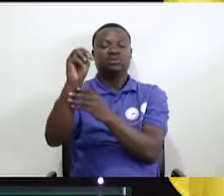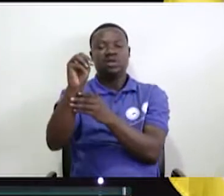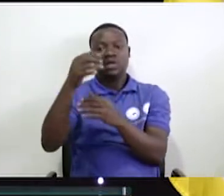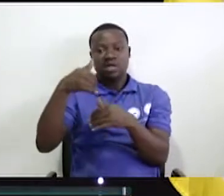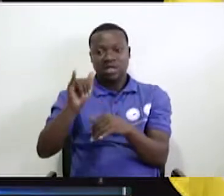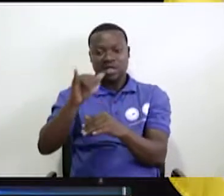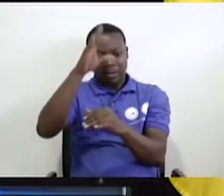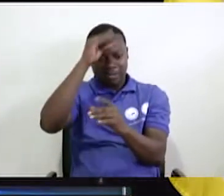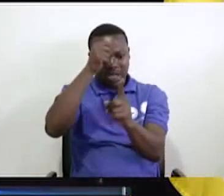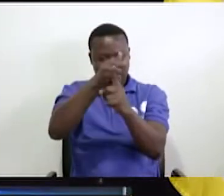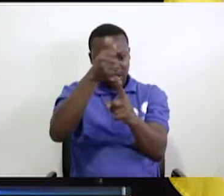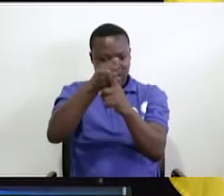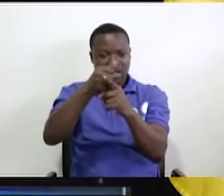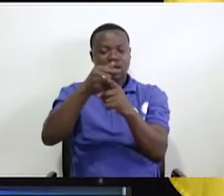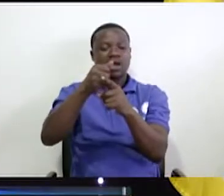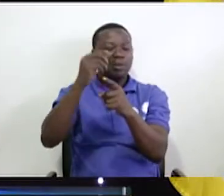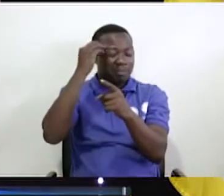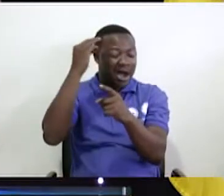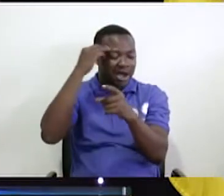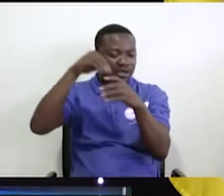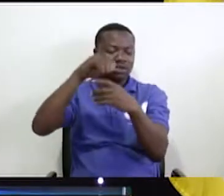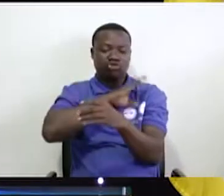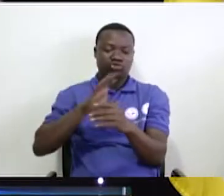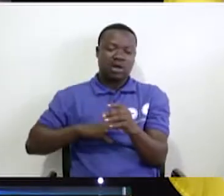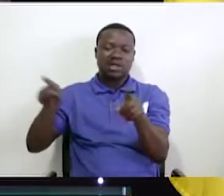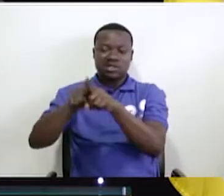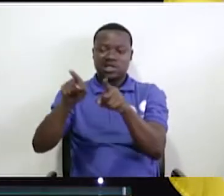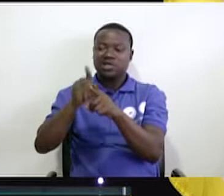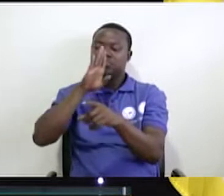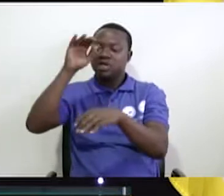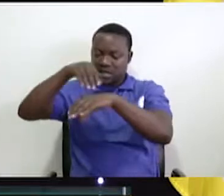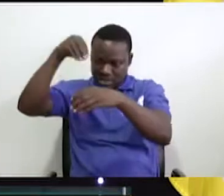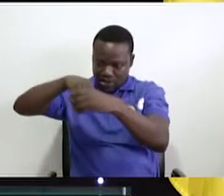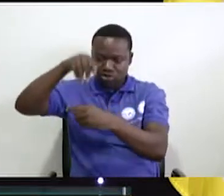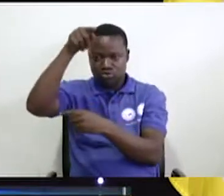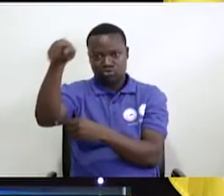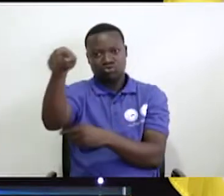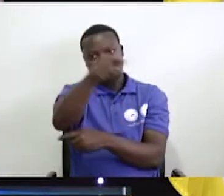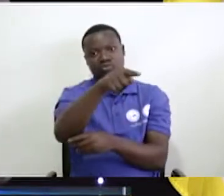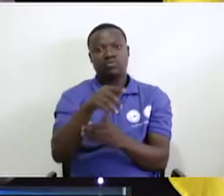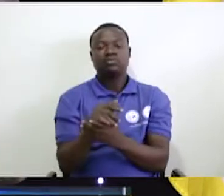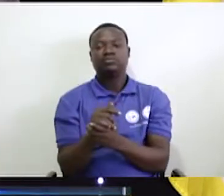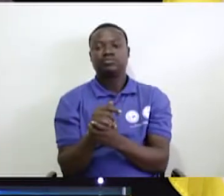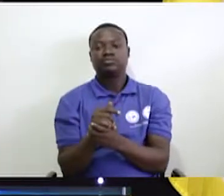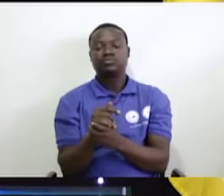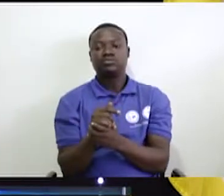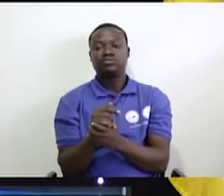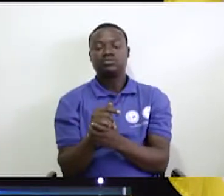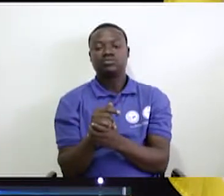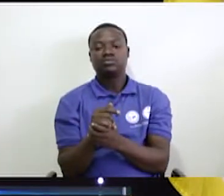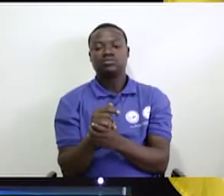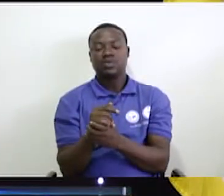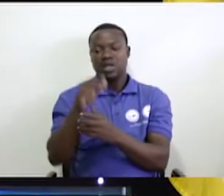that was in Christ be also in you. You see, Oswald Chambers has said this.